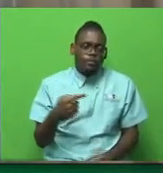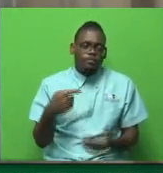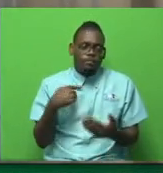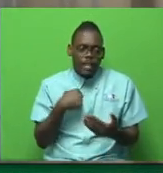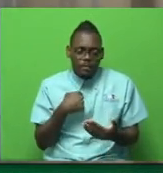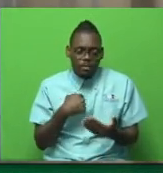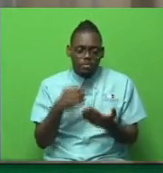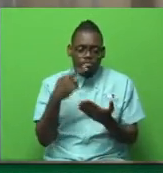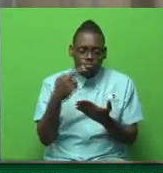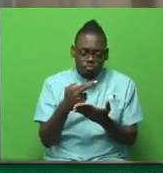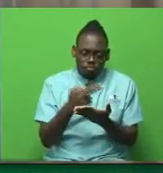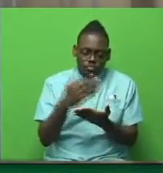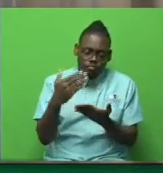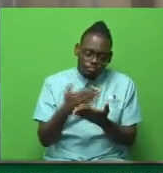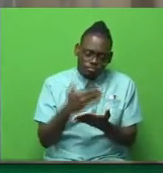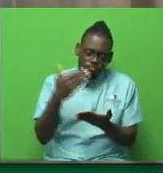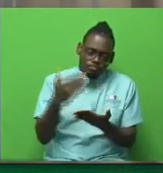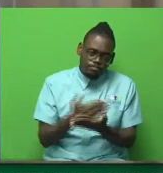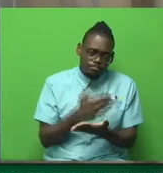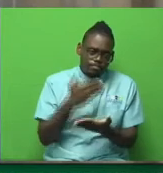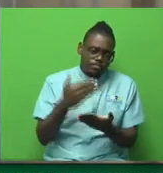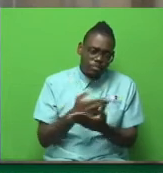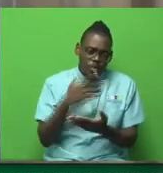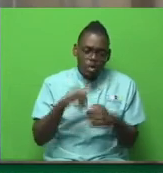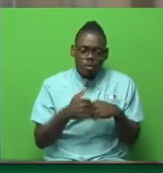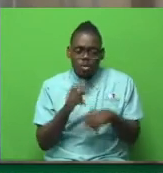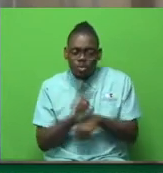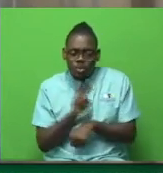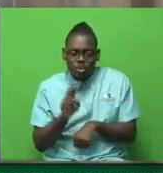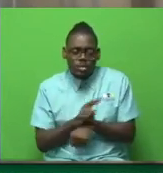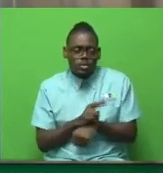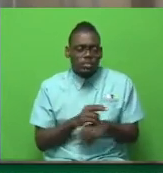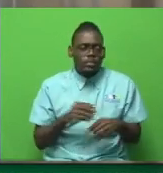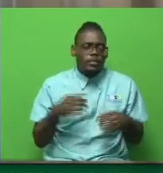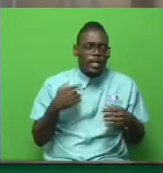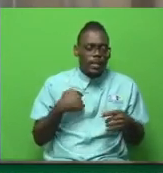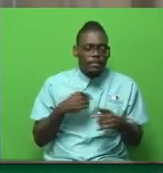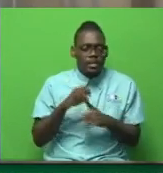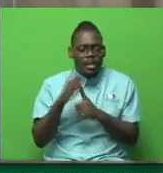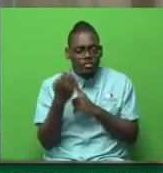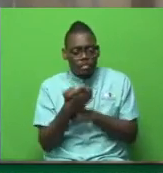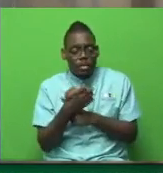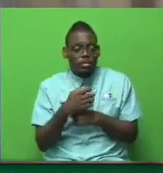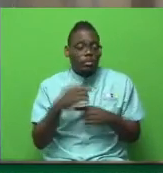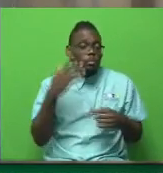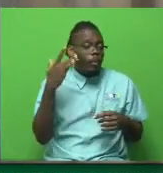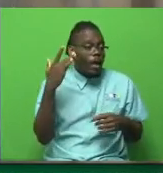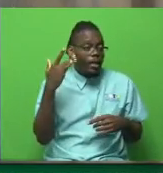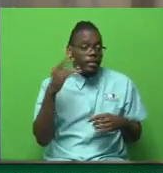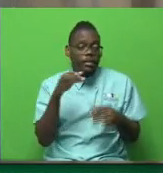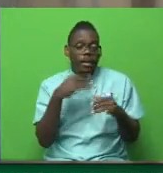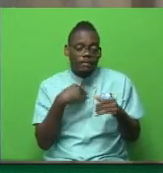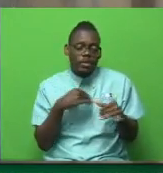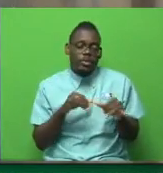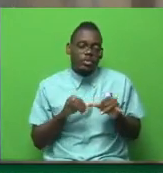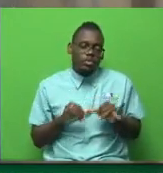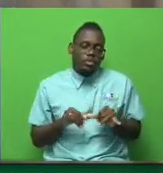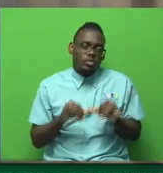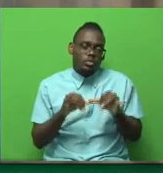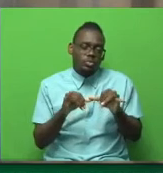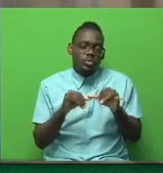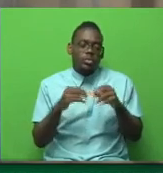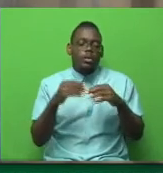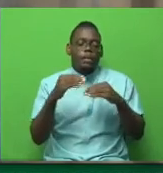it's temporary and should have been used to create the environment for sustainable development of new Industries and revenue